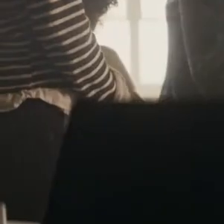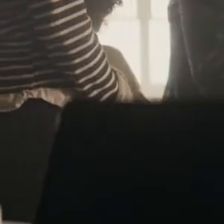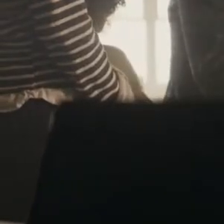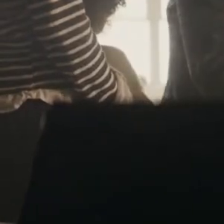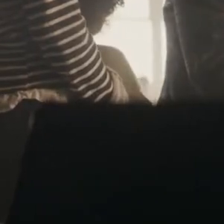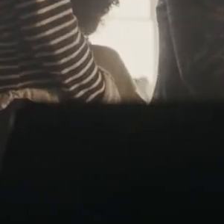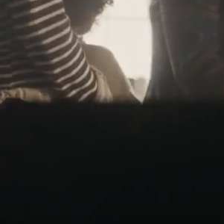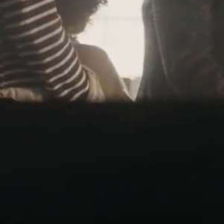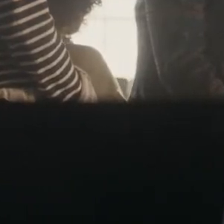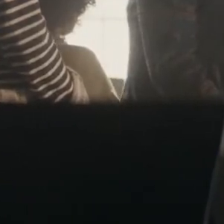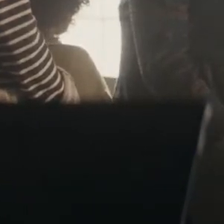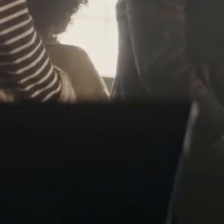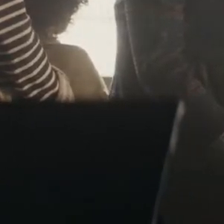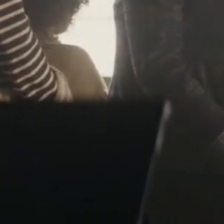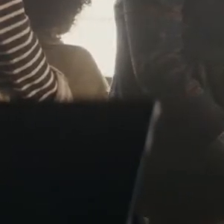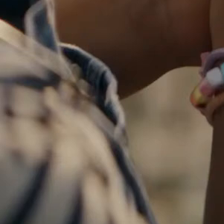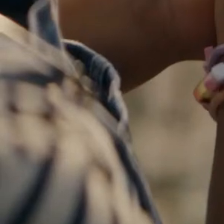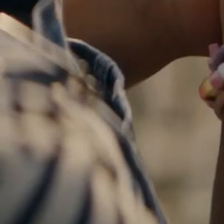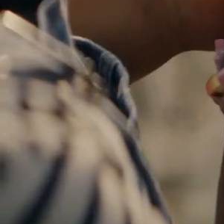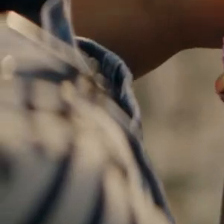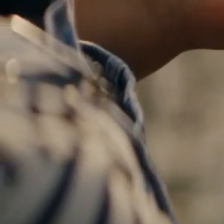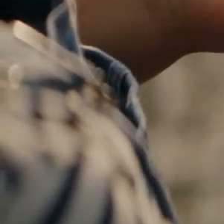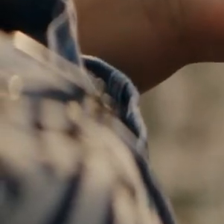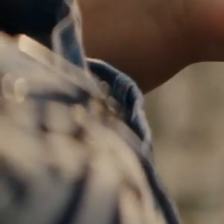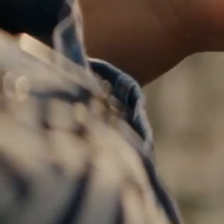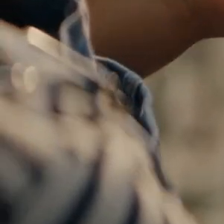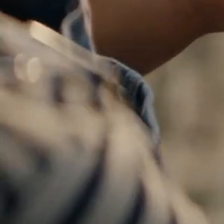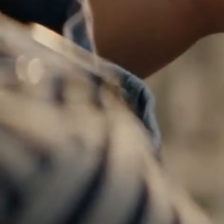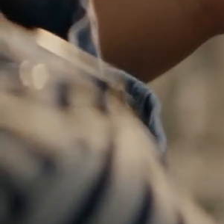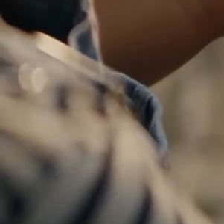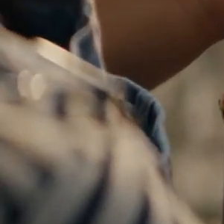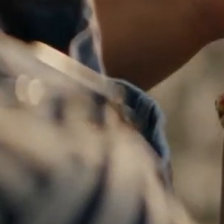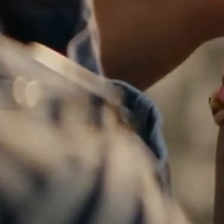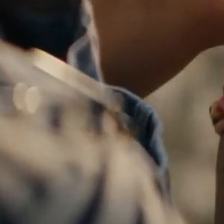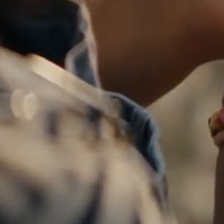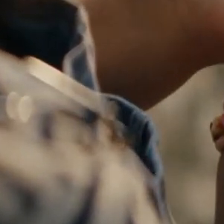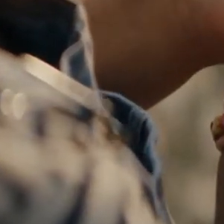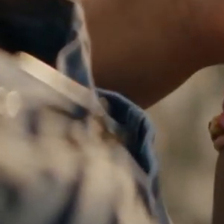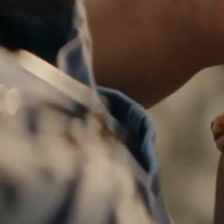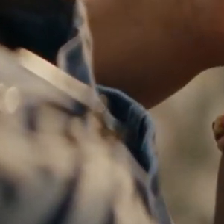to transform carbon into new forms of energy.